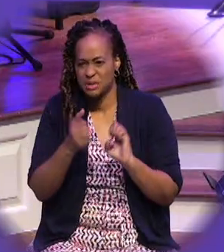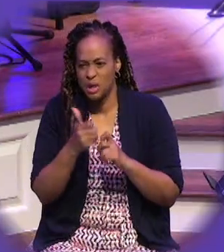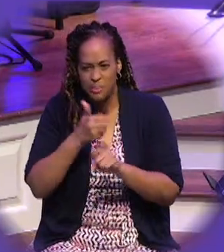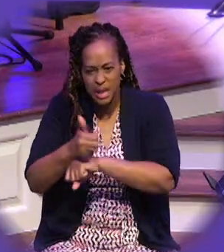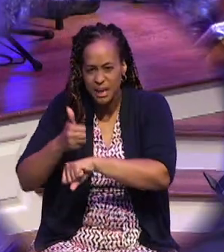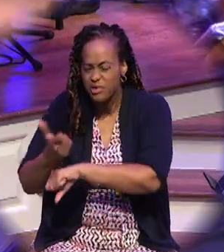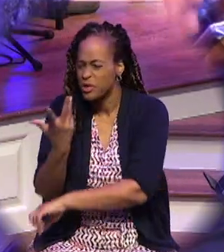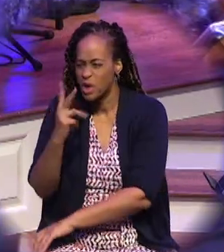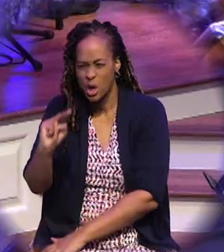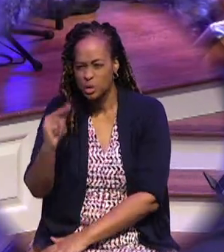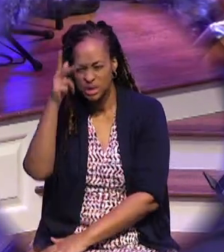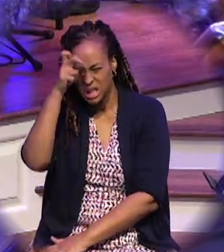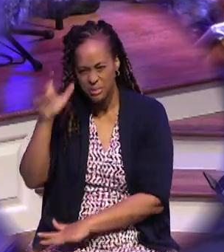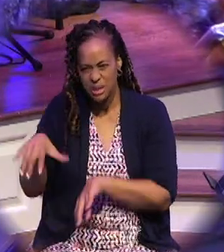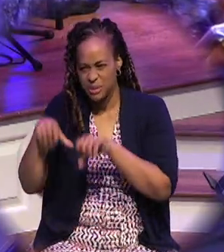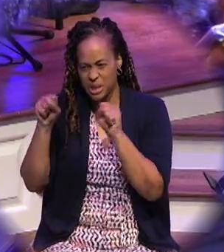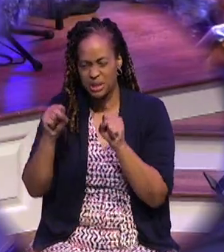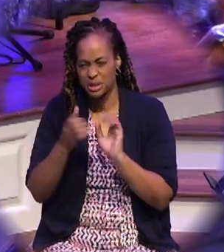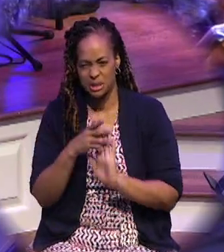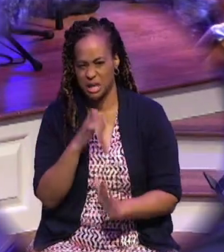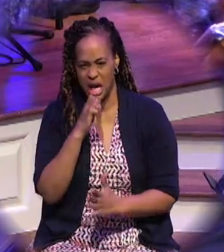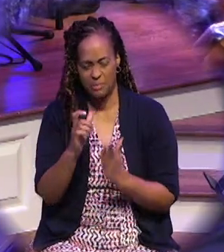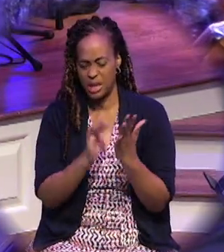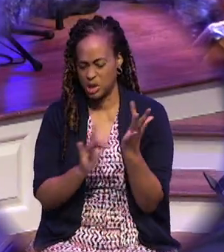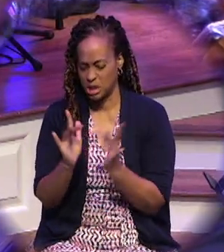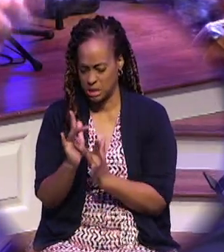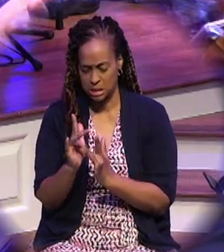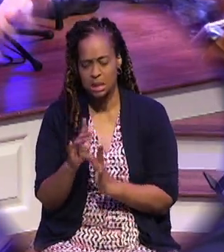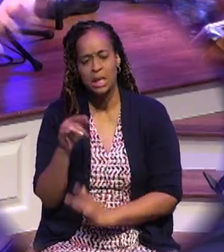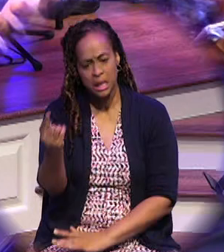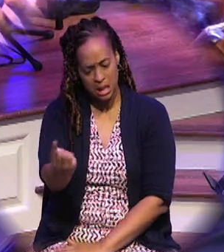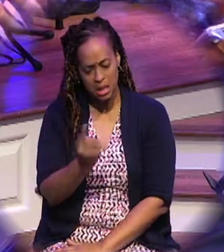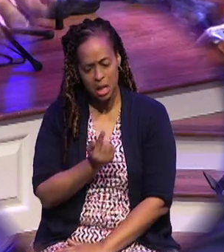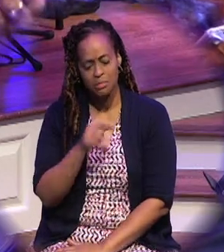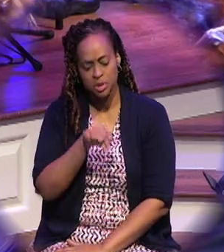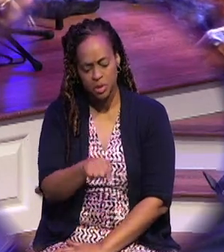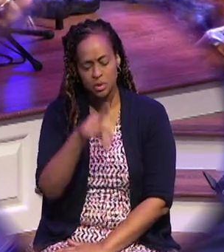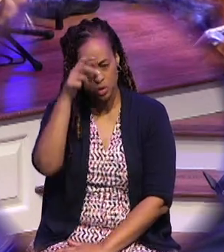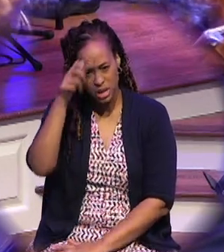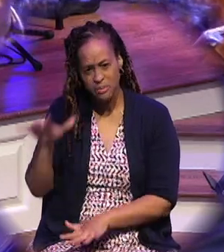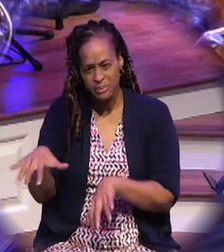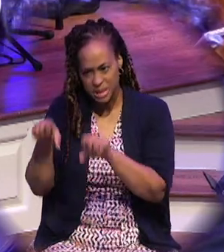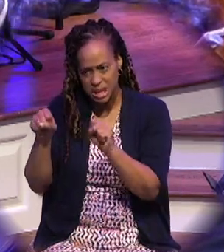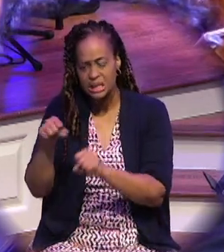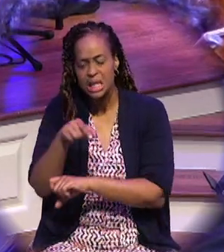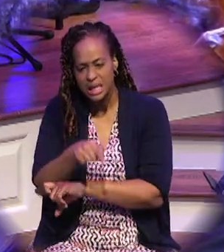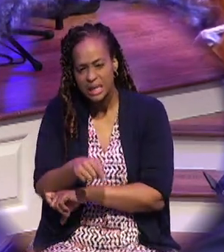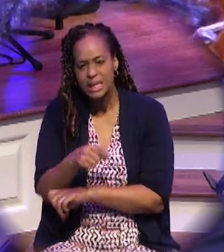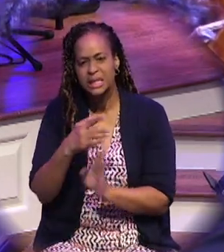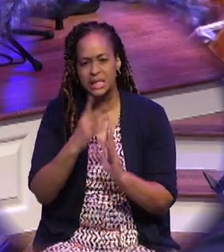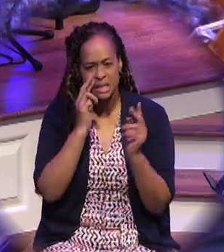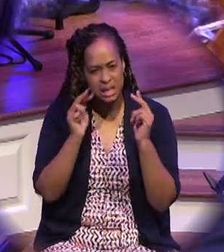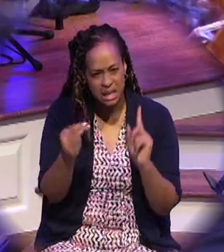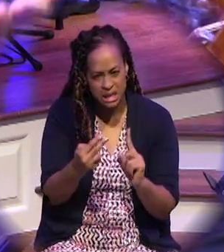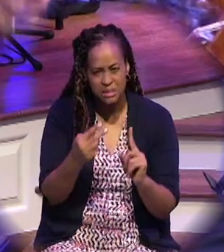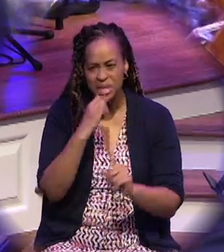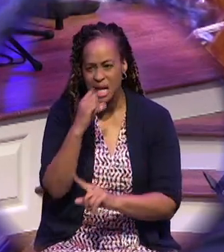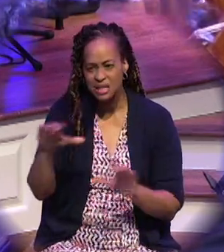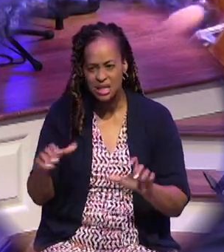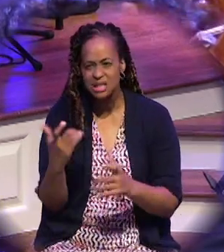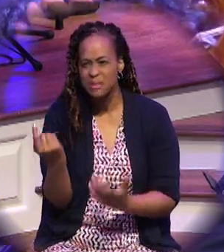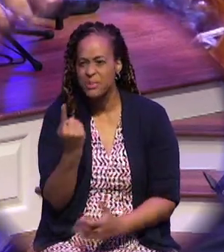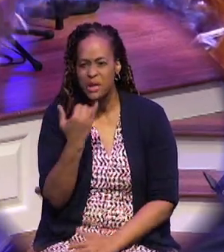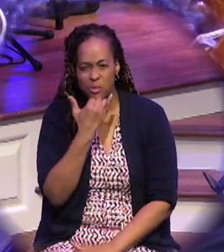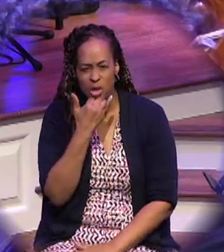own demon possession, at least not by Jesus. When Jesus comes to those who are demon-possessed, he sees not somebody who has done something wrong